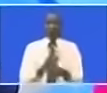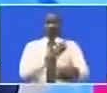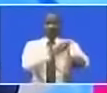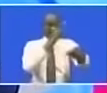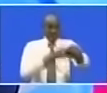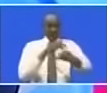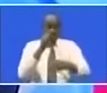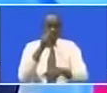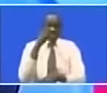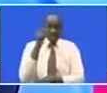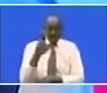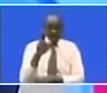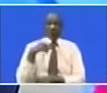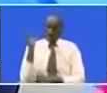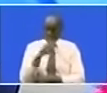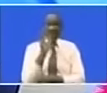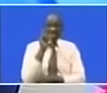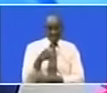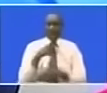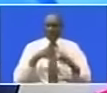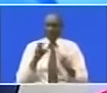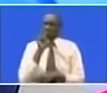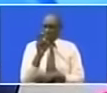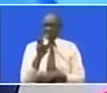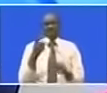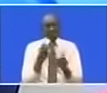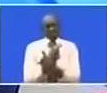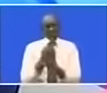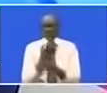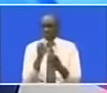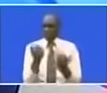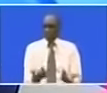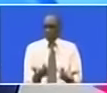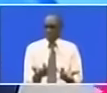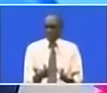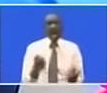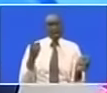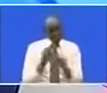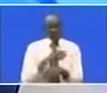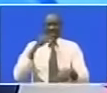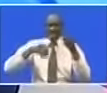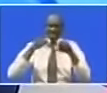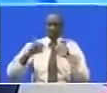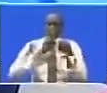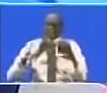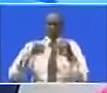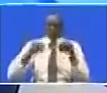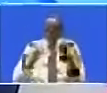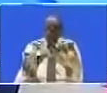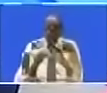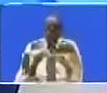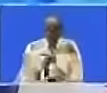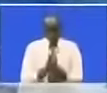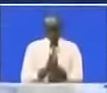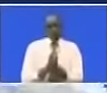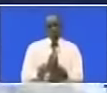Dar es Salaam will be back to you in just a moment. But let's take a look at some numbers that are coming from another election observer group. That's the Coalition of